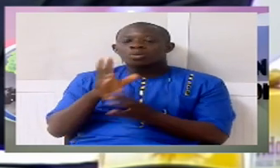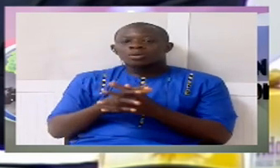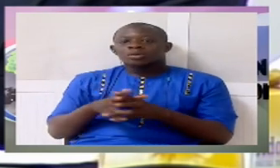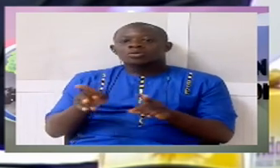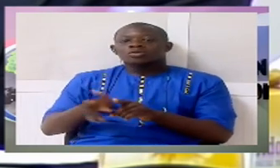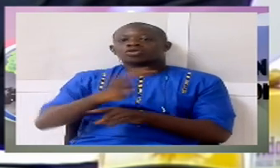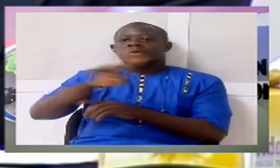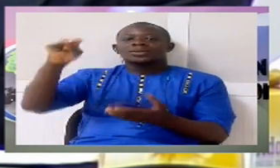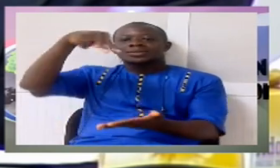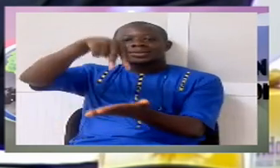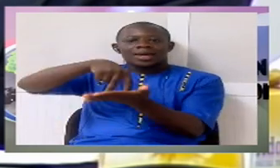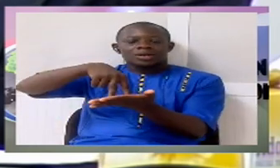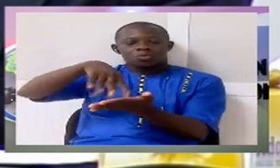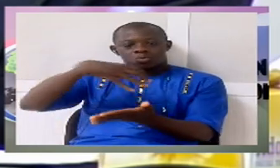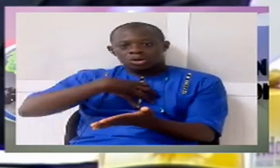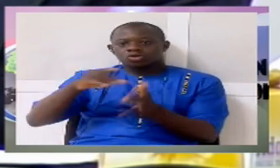stand up to, so